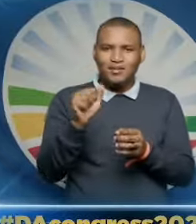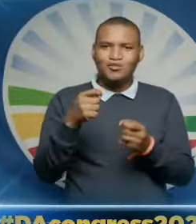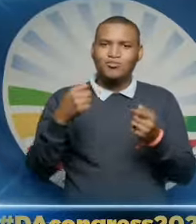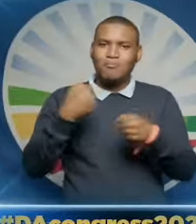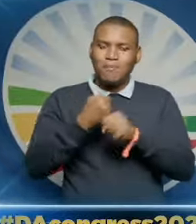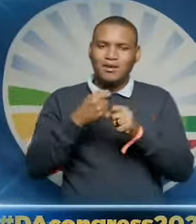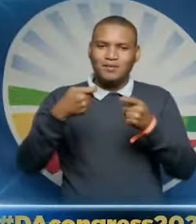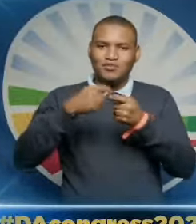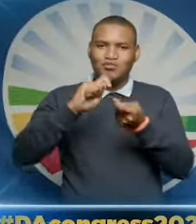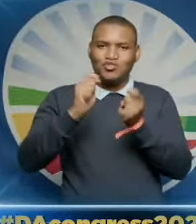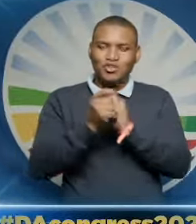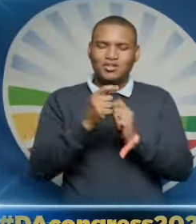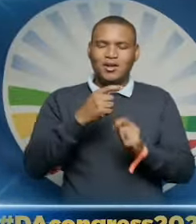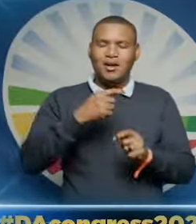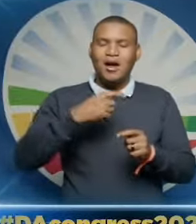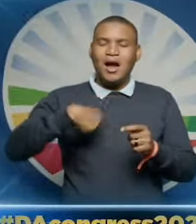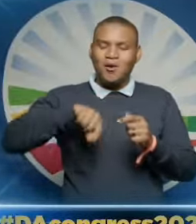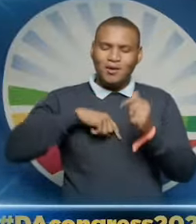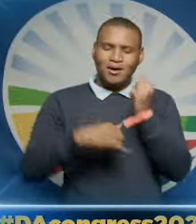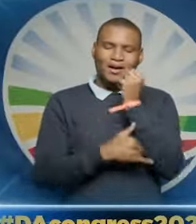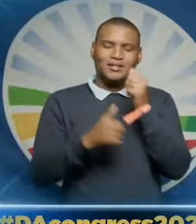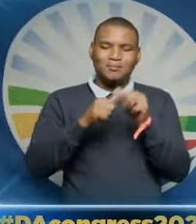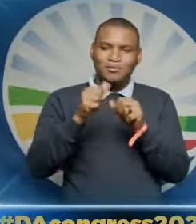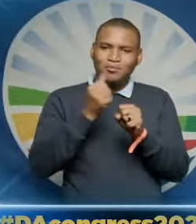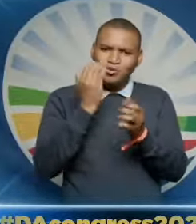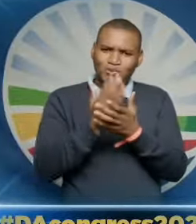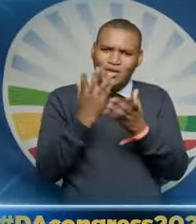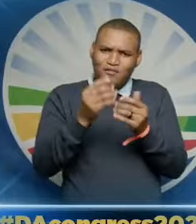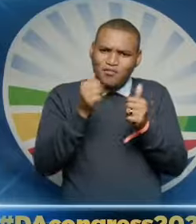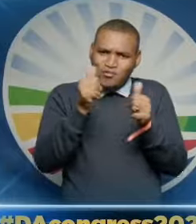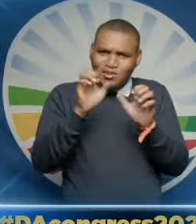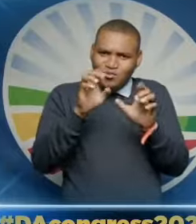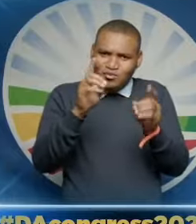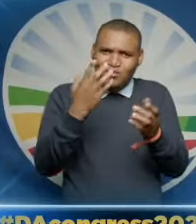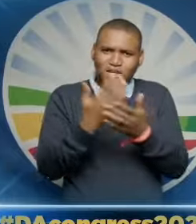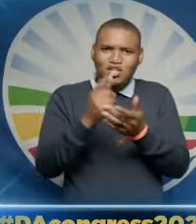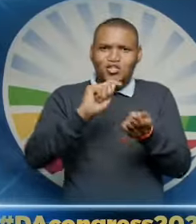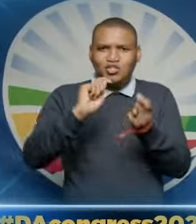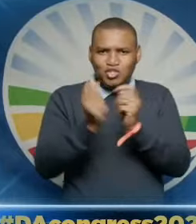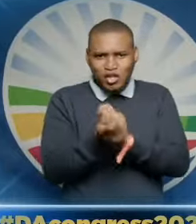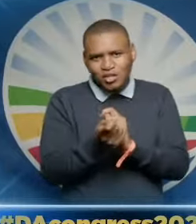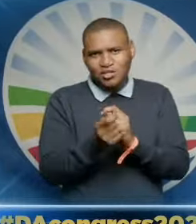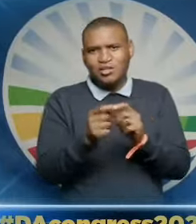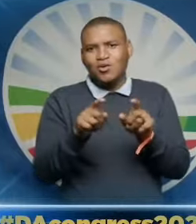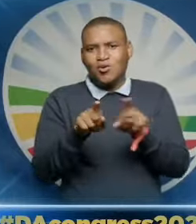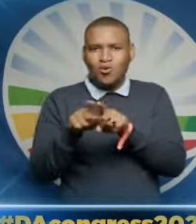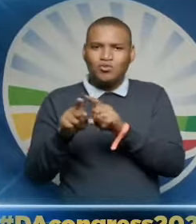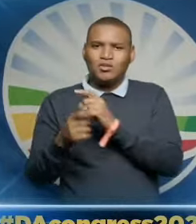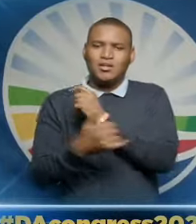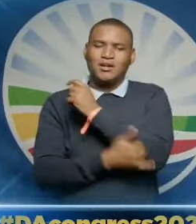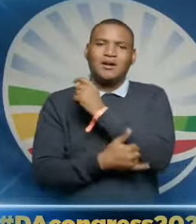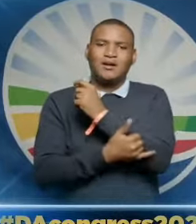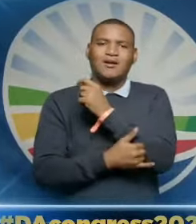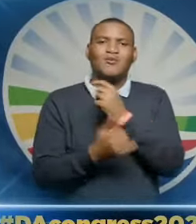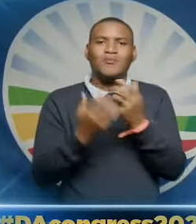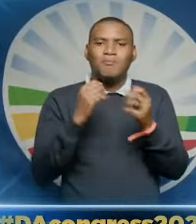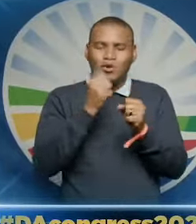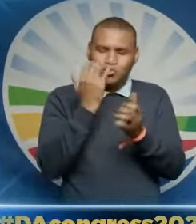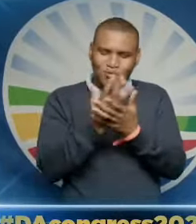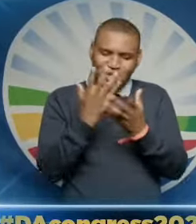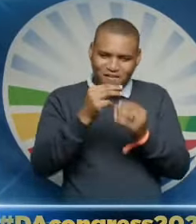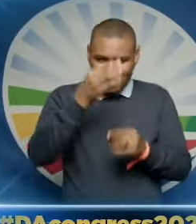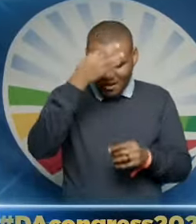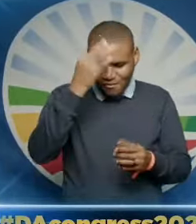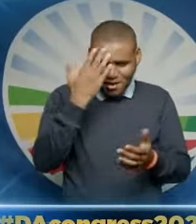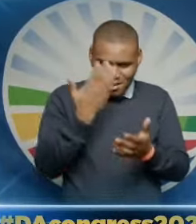better. Ultimately, we want to make sure that we've got good education so we can go change the circumstances of our birth. We want to make sure that we've got a government that is able